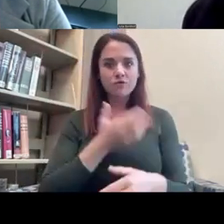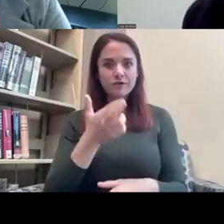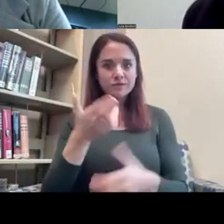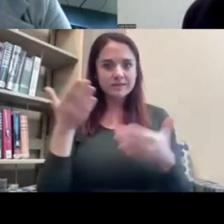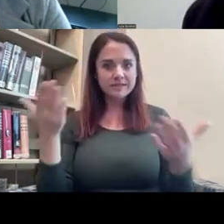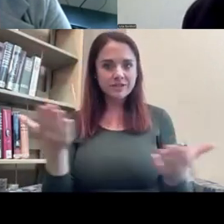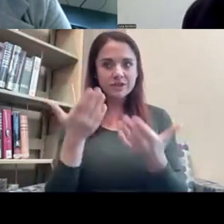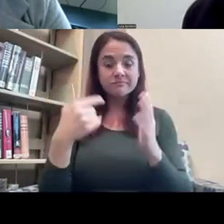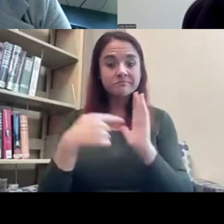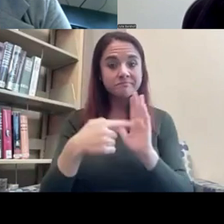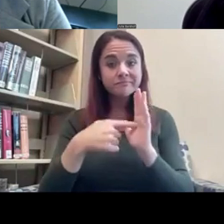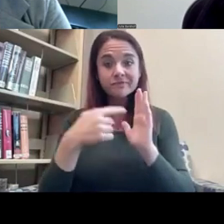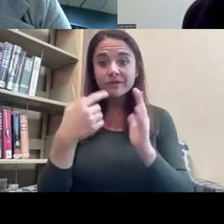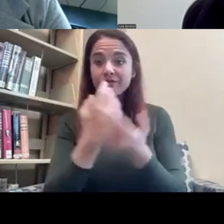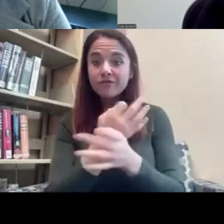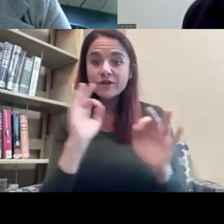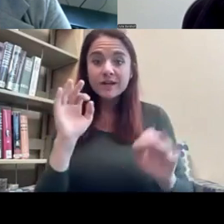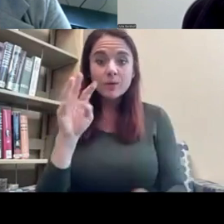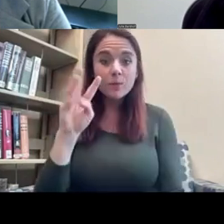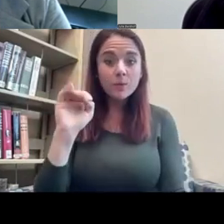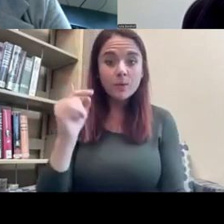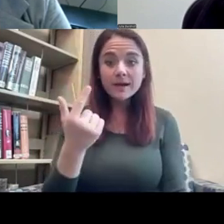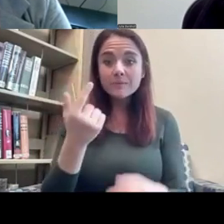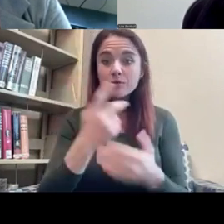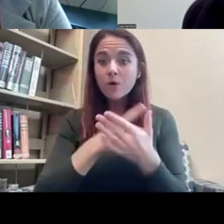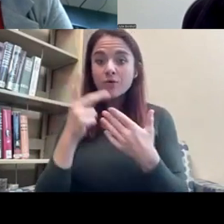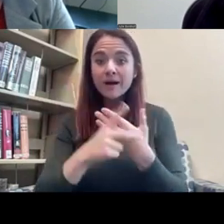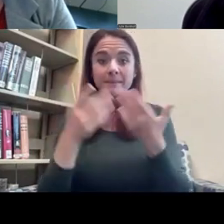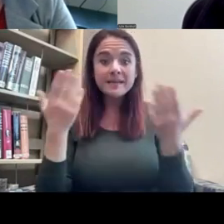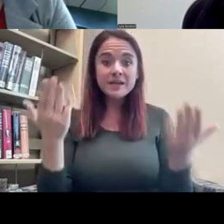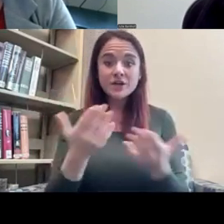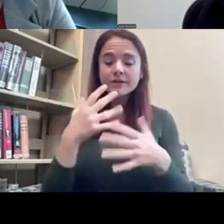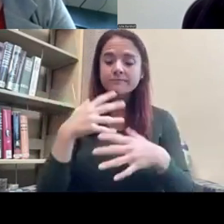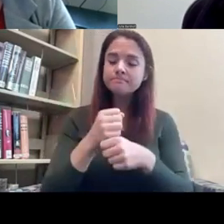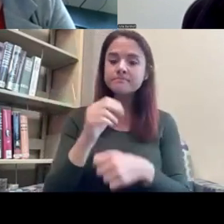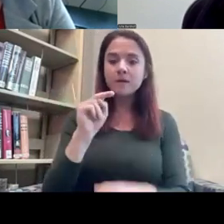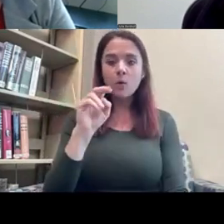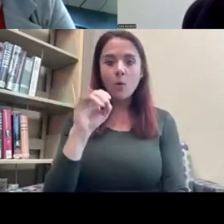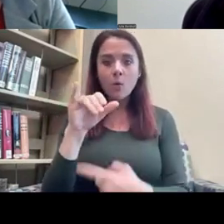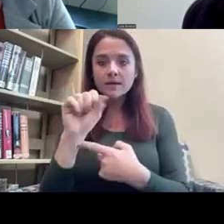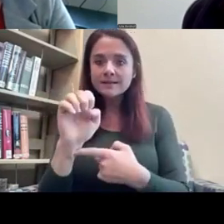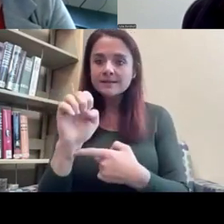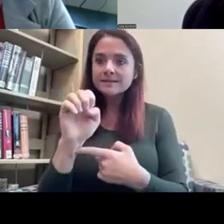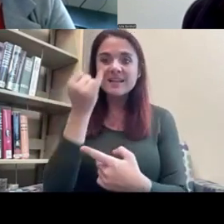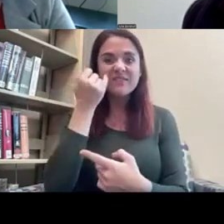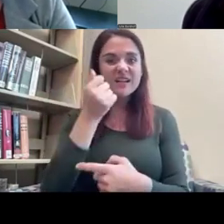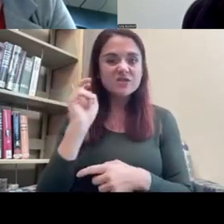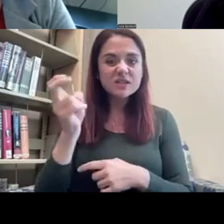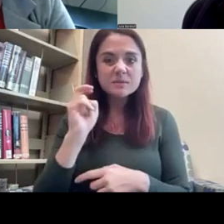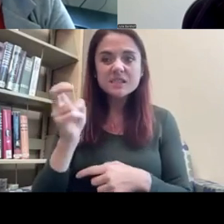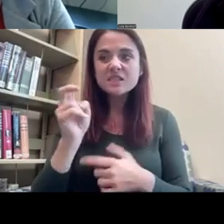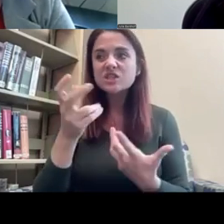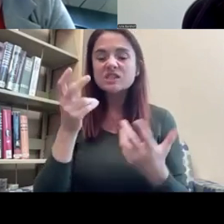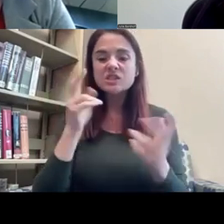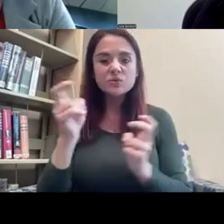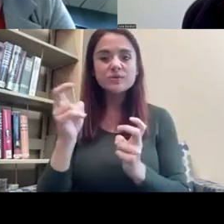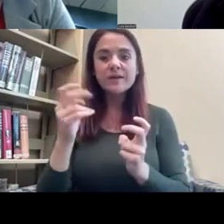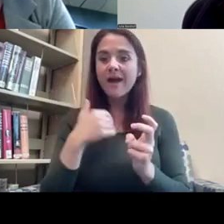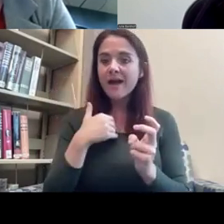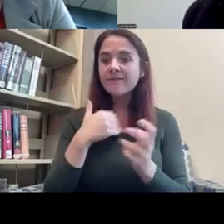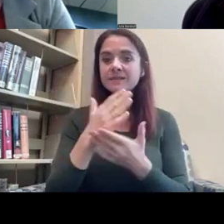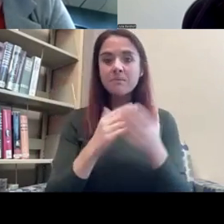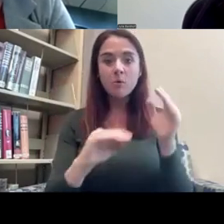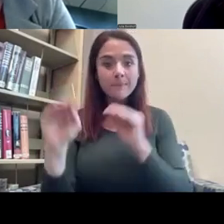our free wig program that we have here at Noyes. For those that are having transportation issues, we have mobility management services down